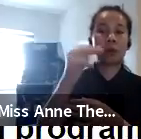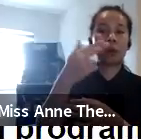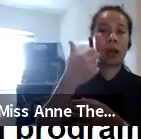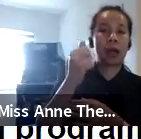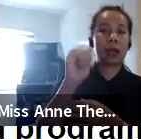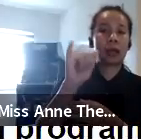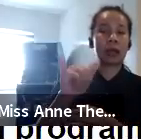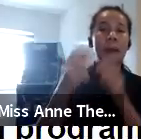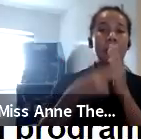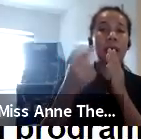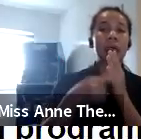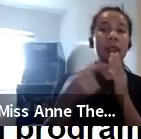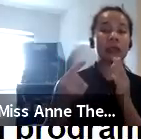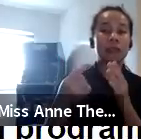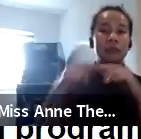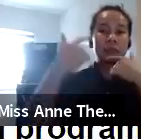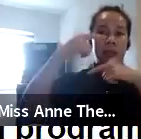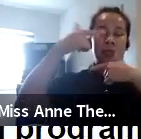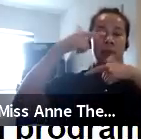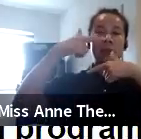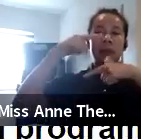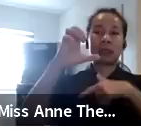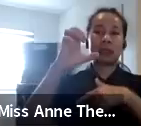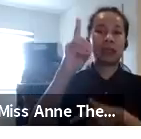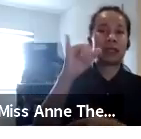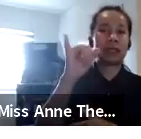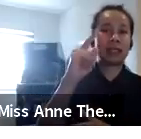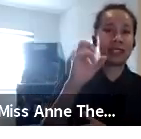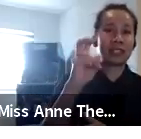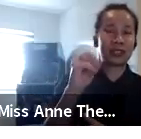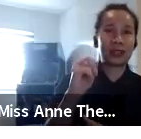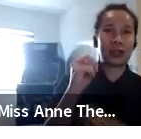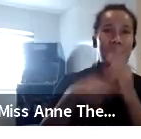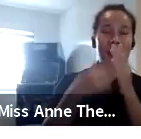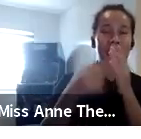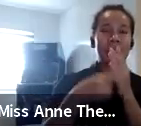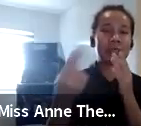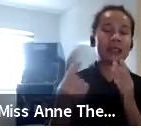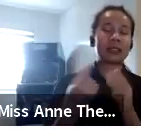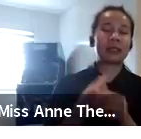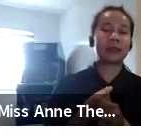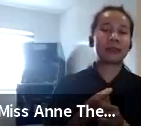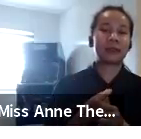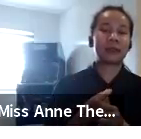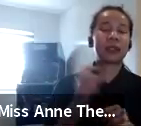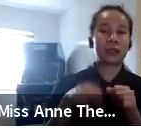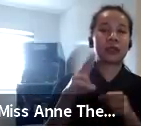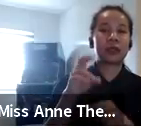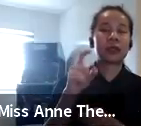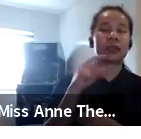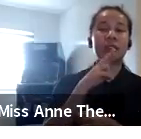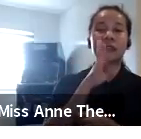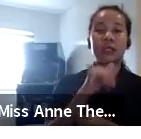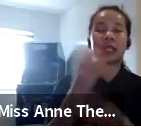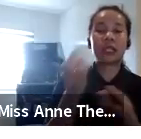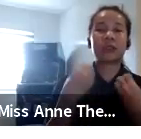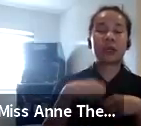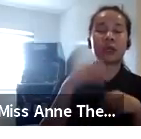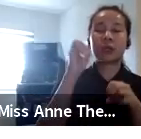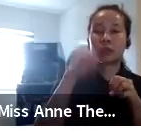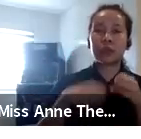an limited edition of Mabuhay magazine. So USD really is giving me so